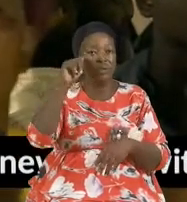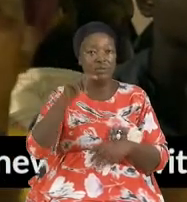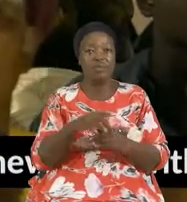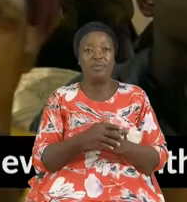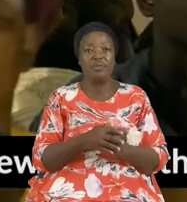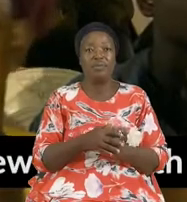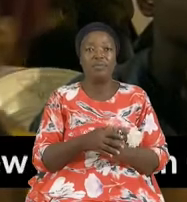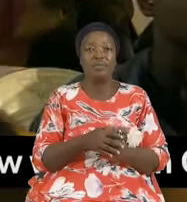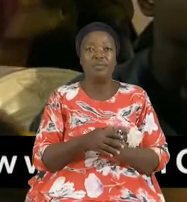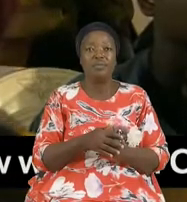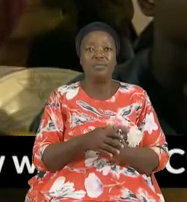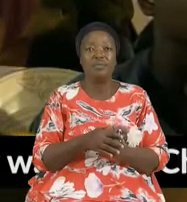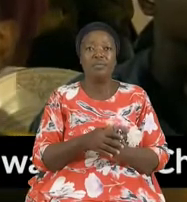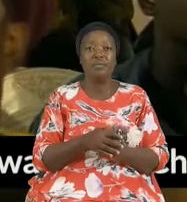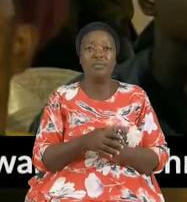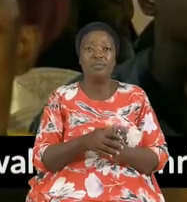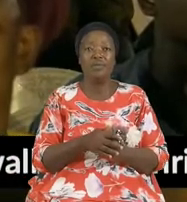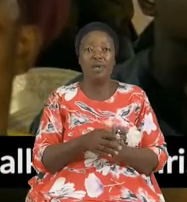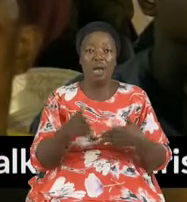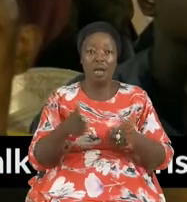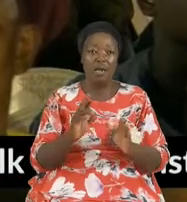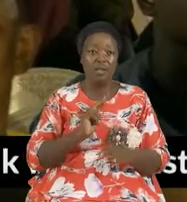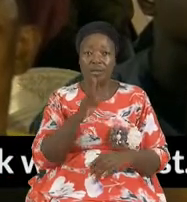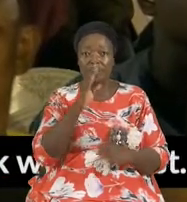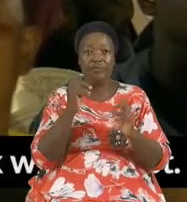and send it to the link on your screen.